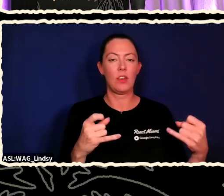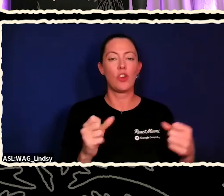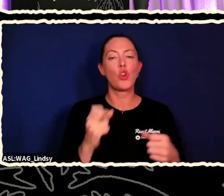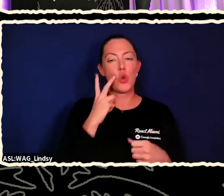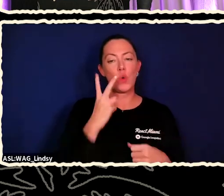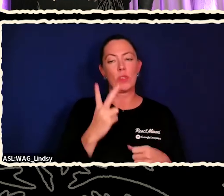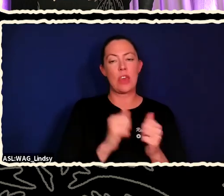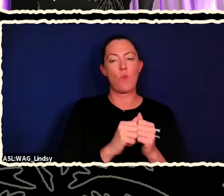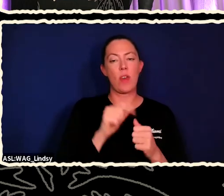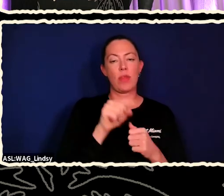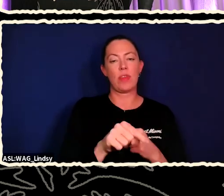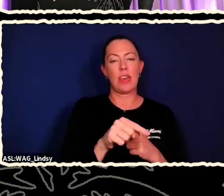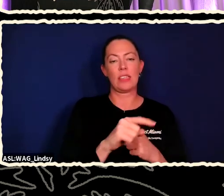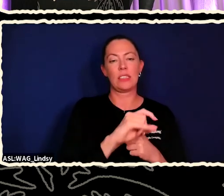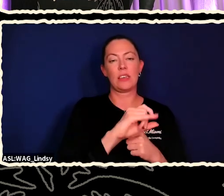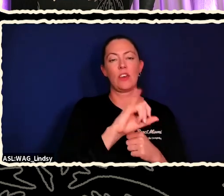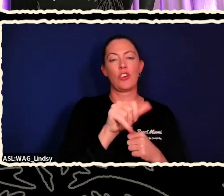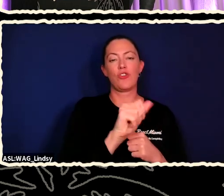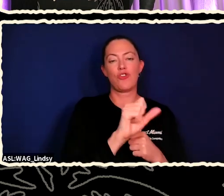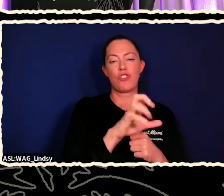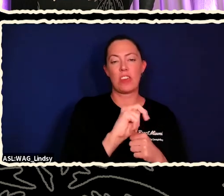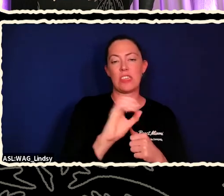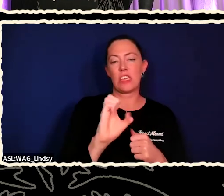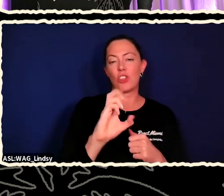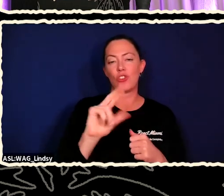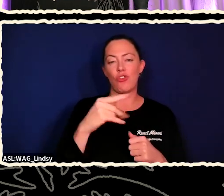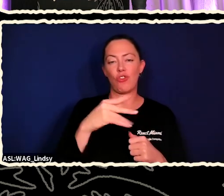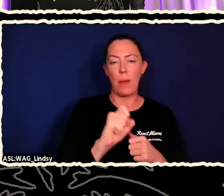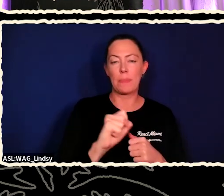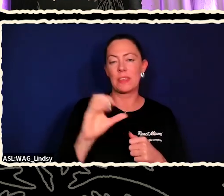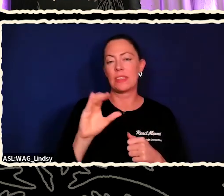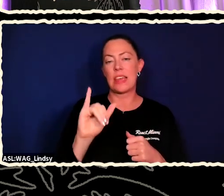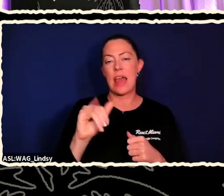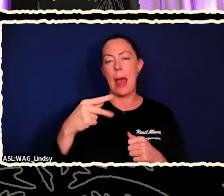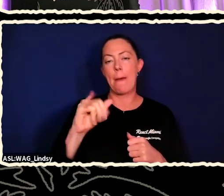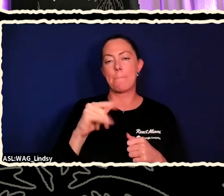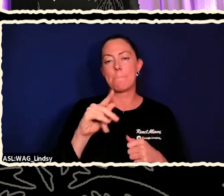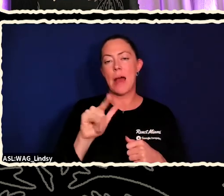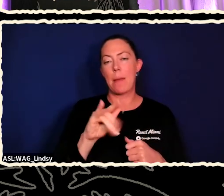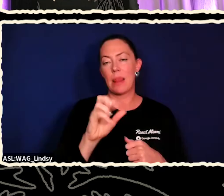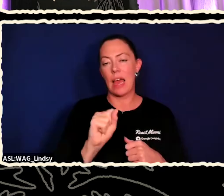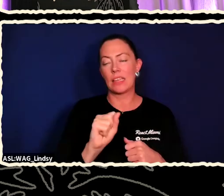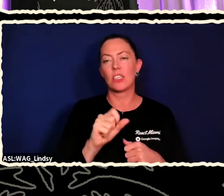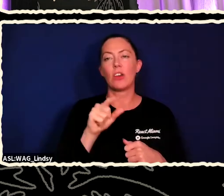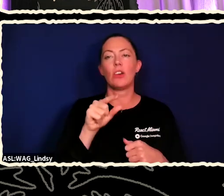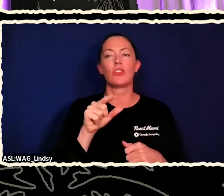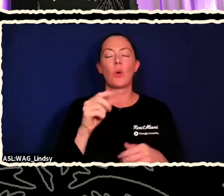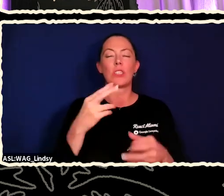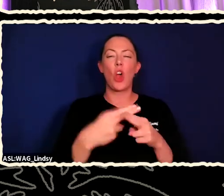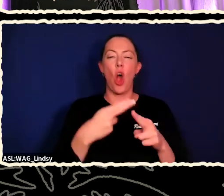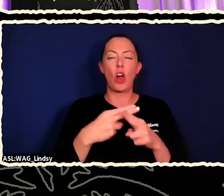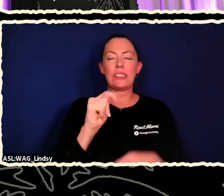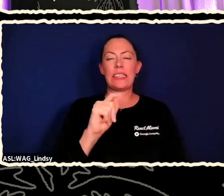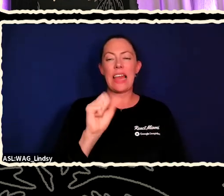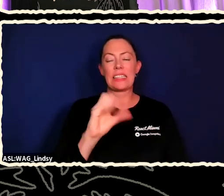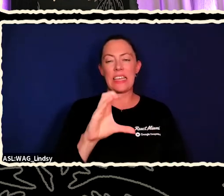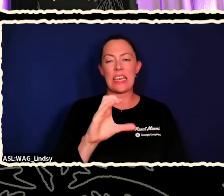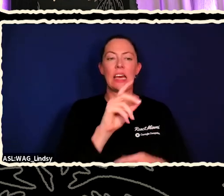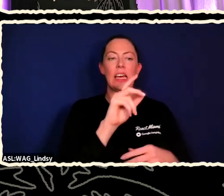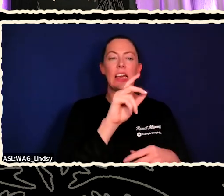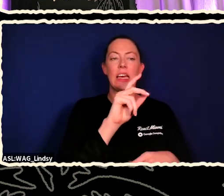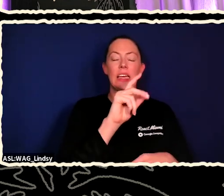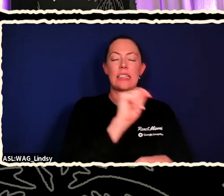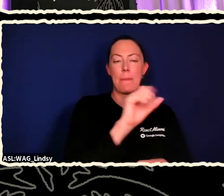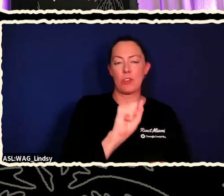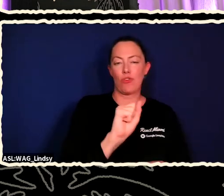in your package JSON scripts and CI pipelines. The binary itself is called TSC, which is short for TypeScript compiler. And you get it by adding TypeScript